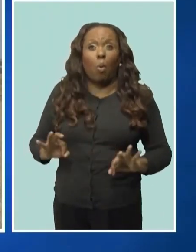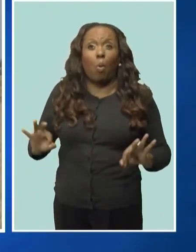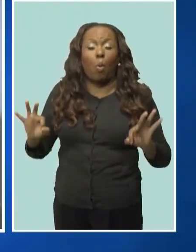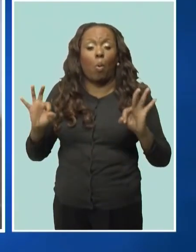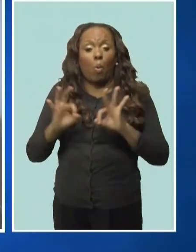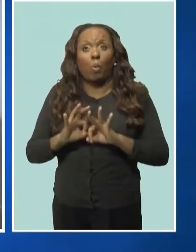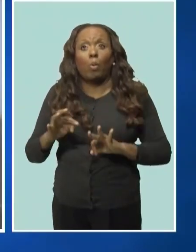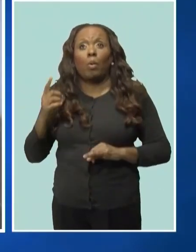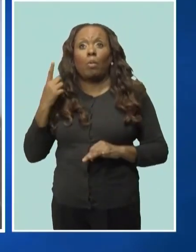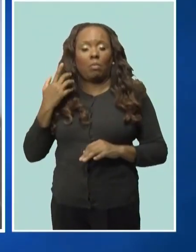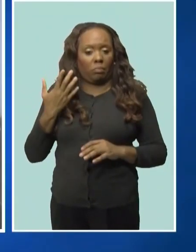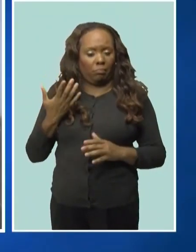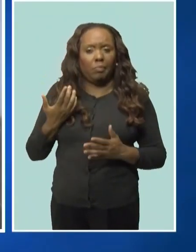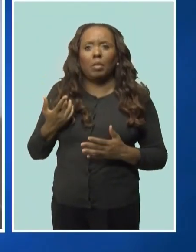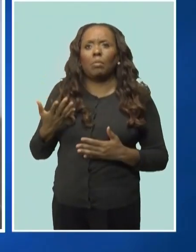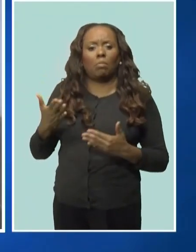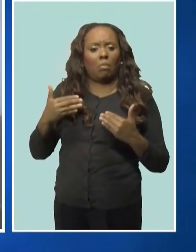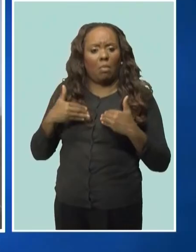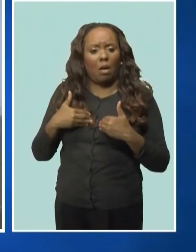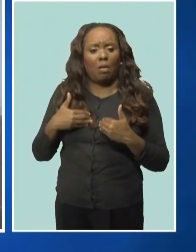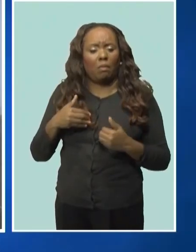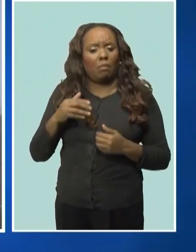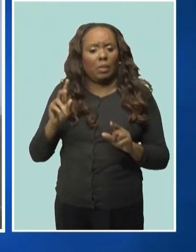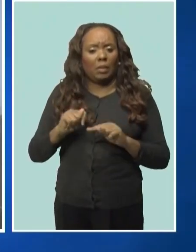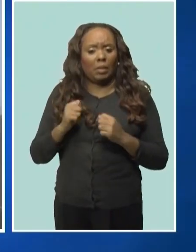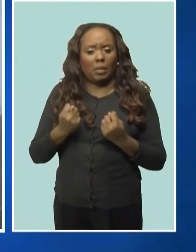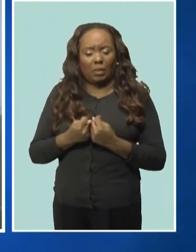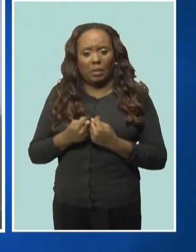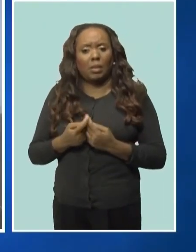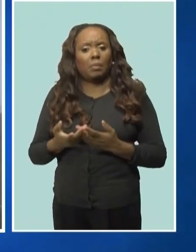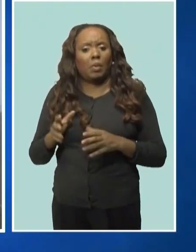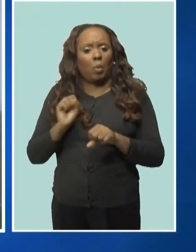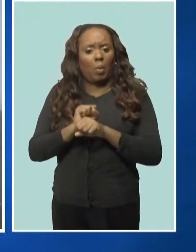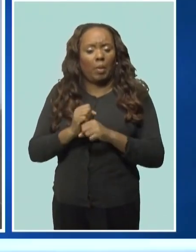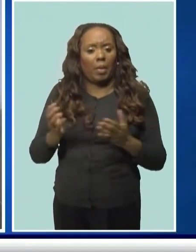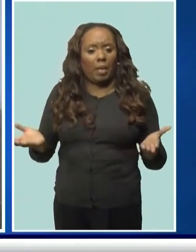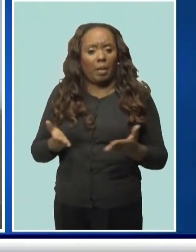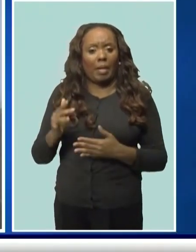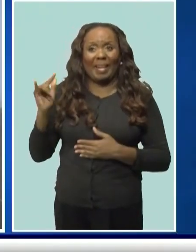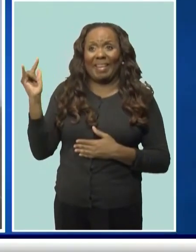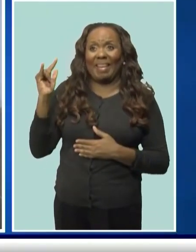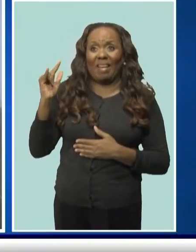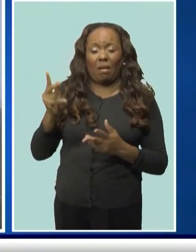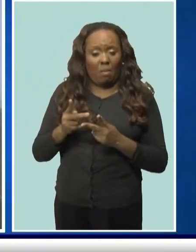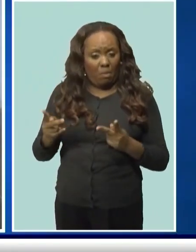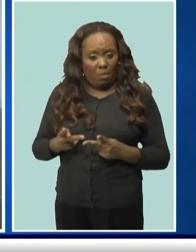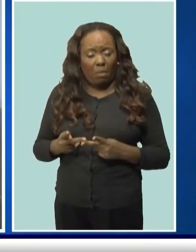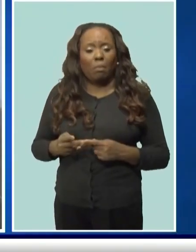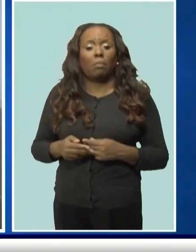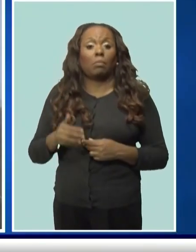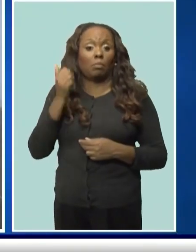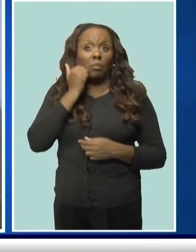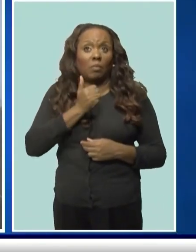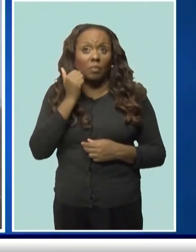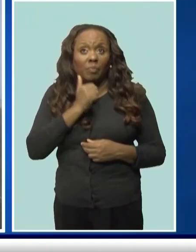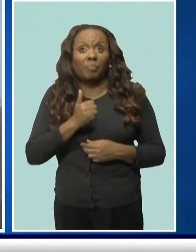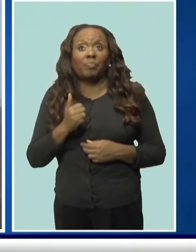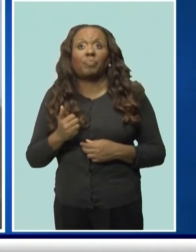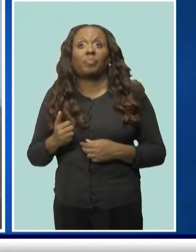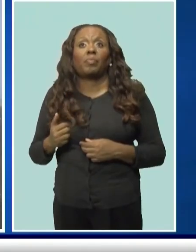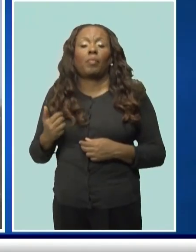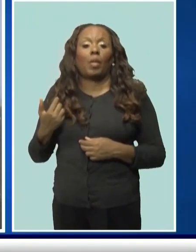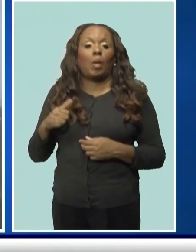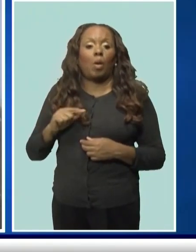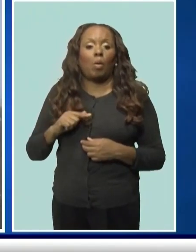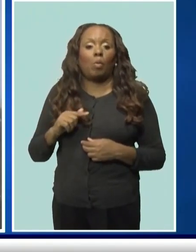We have a crew of 43 personnel that have been operating at the Grantley Adams International Airport, and we've been every day flying here to